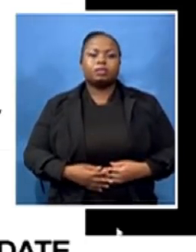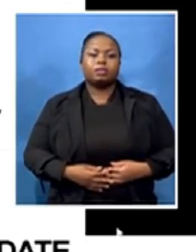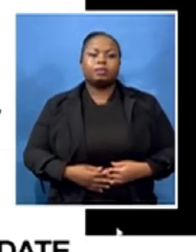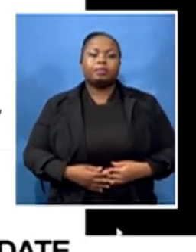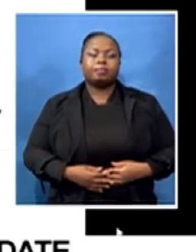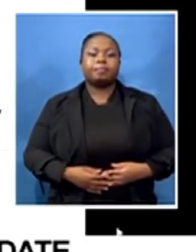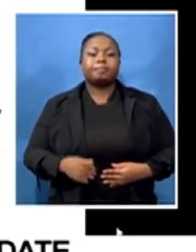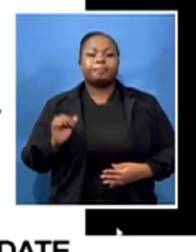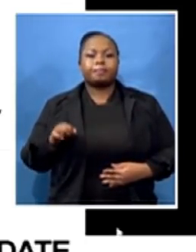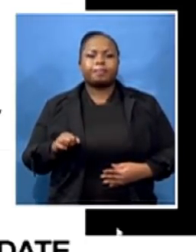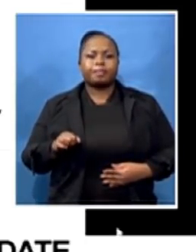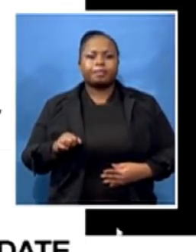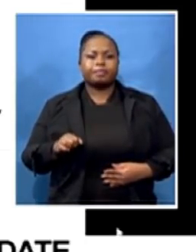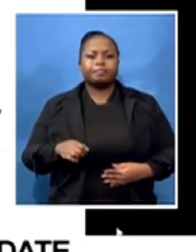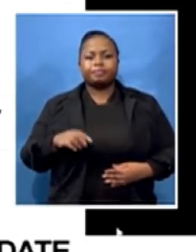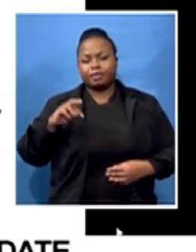will not survive.